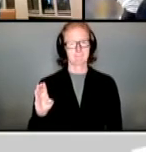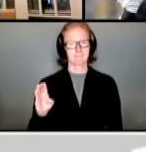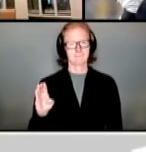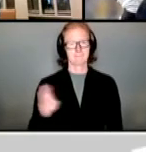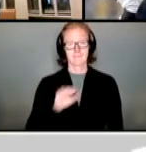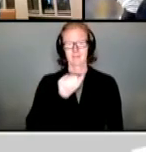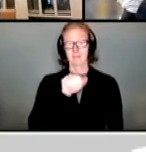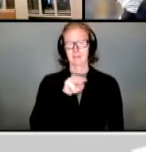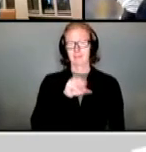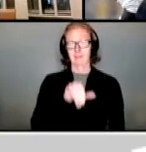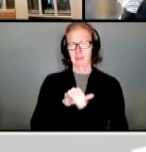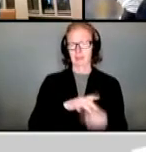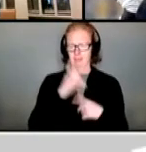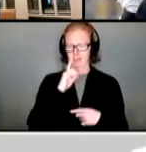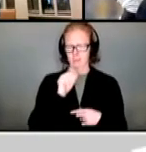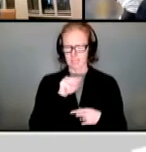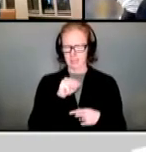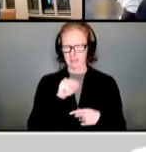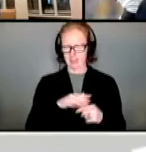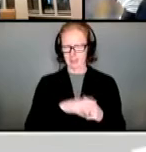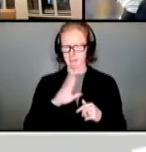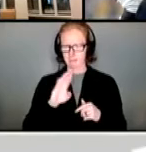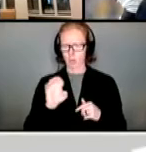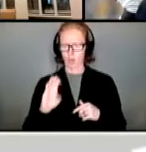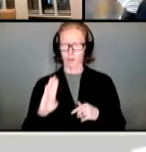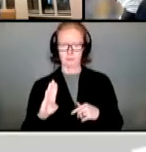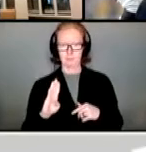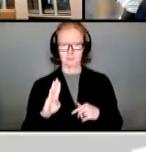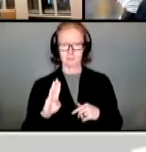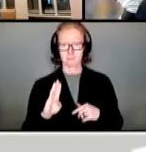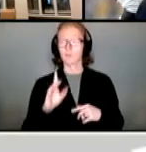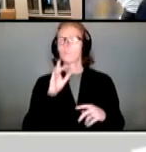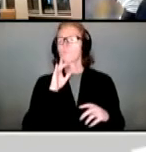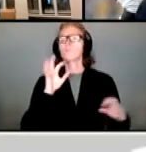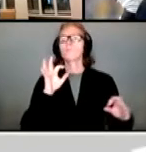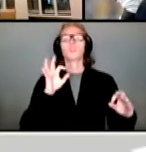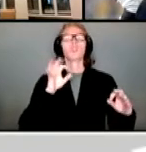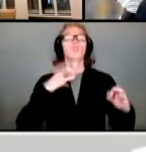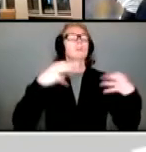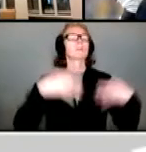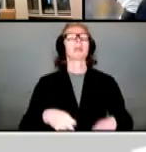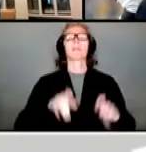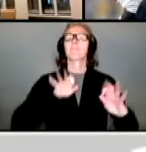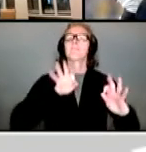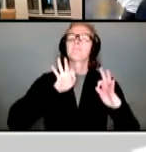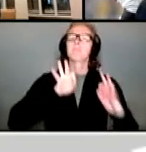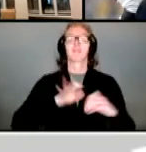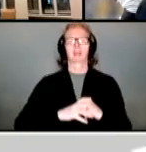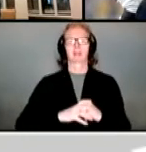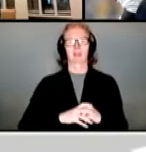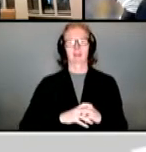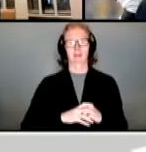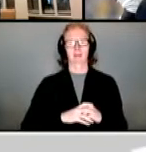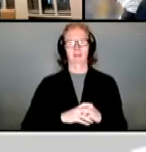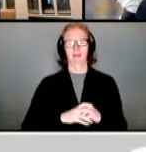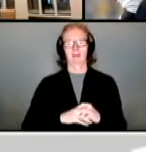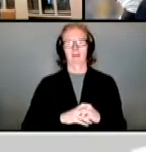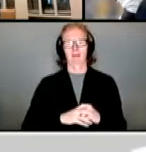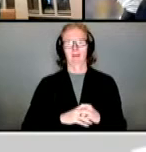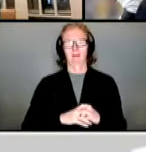Amy, I think it was Amy or maybe it was Barb, you just articulated perfectly what I was gonna ask, because